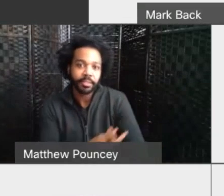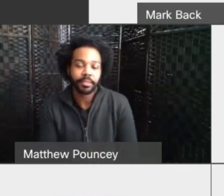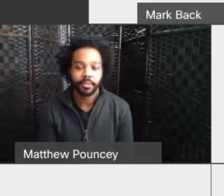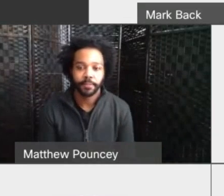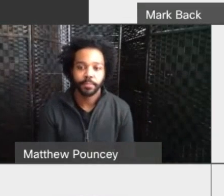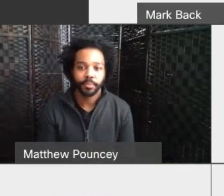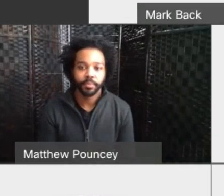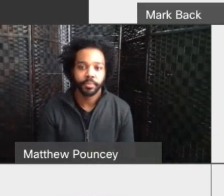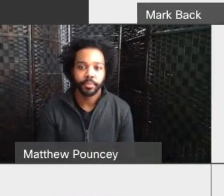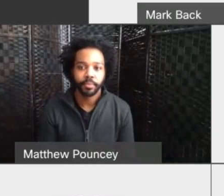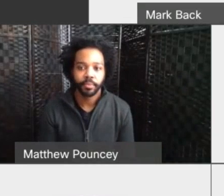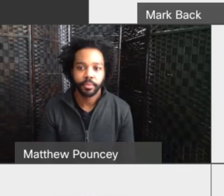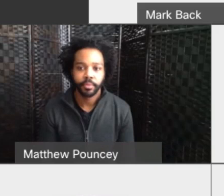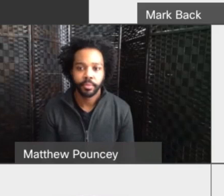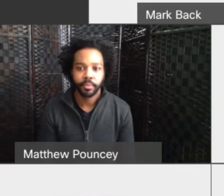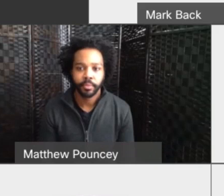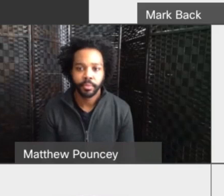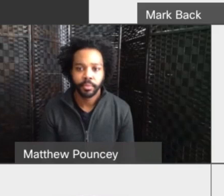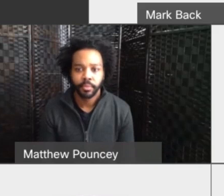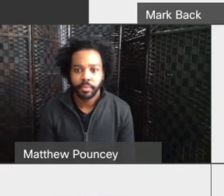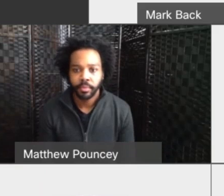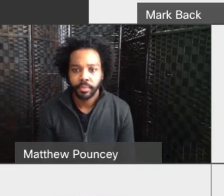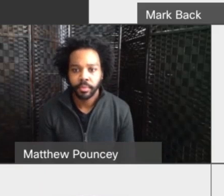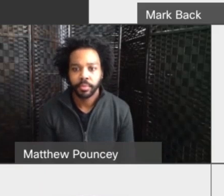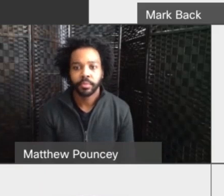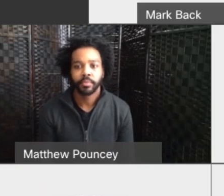at this time, we are at